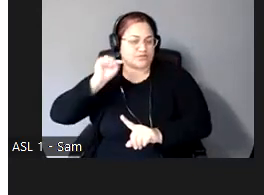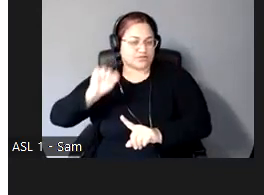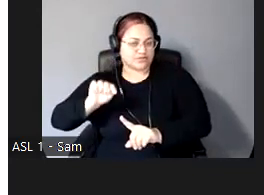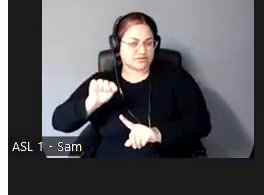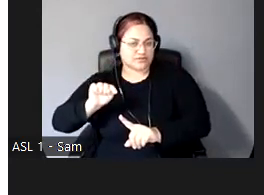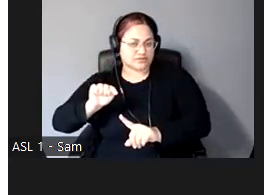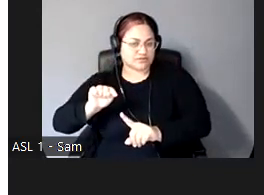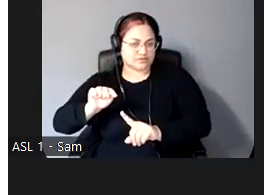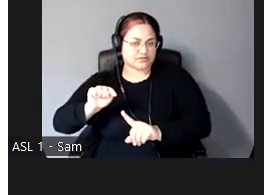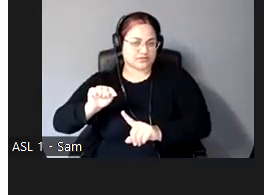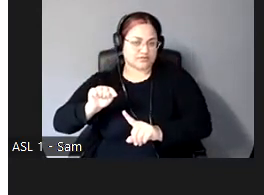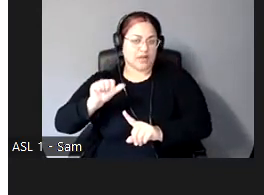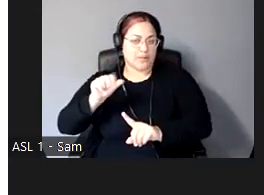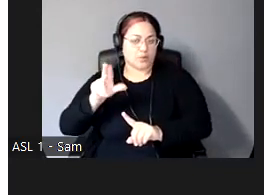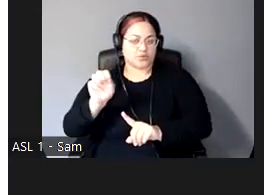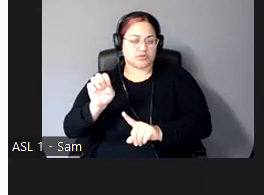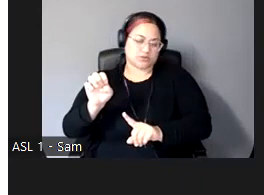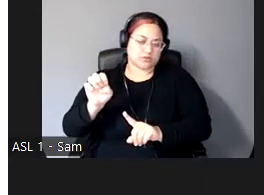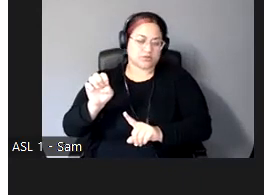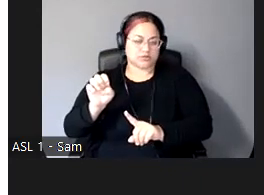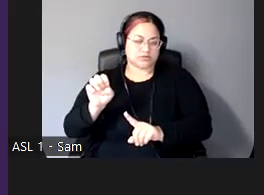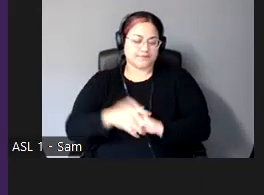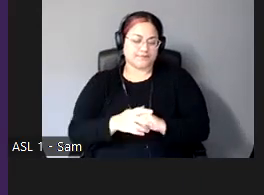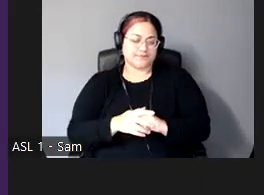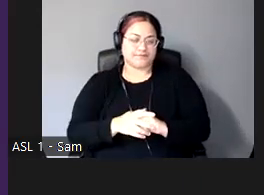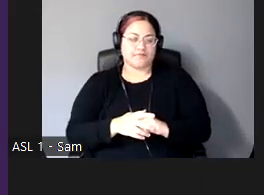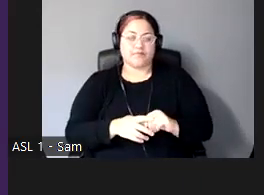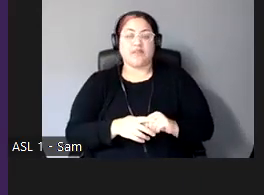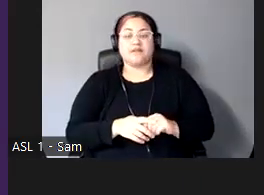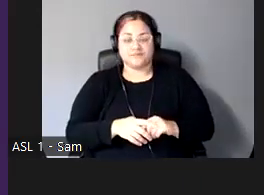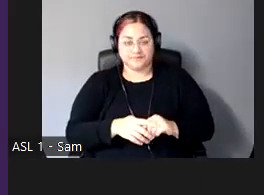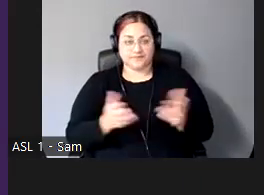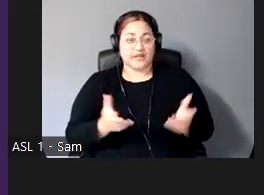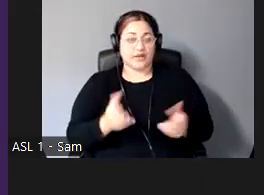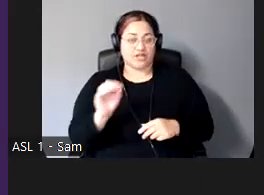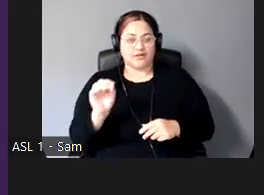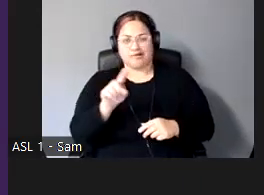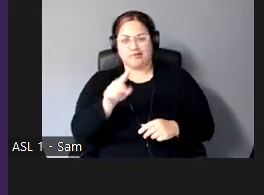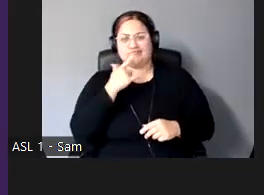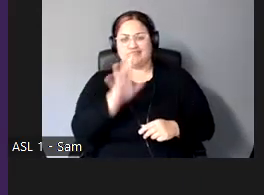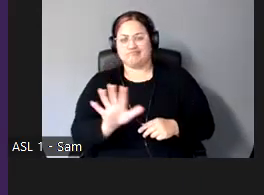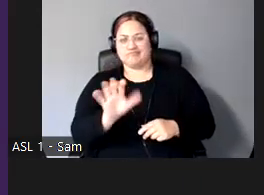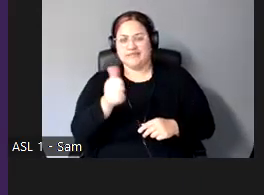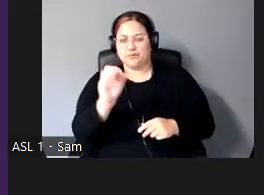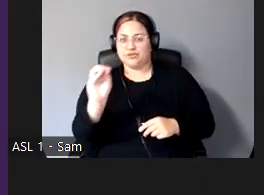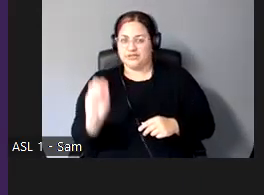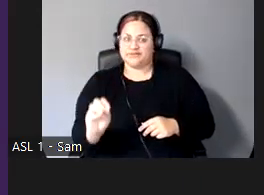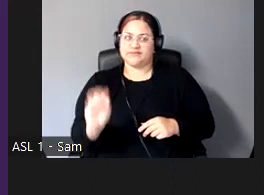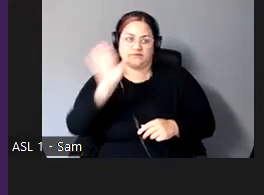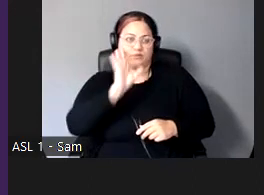of seniors experiencing some form of abuse as well. So we know that the different forms and prevalence